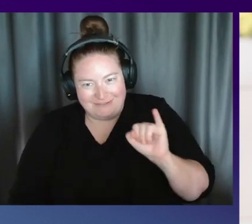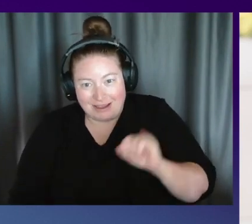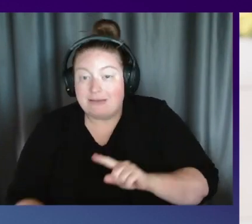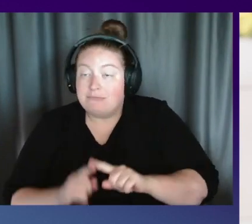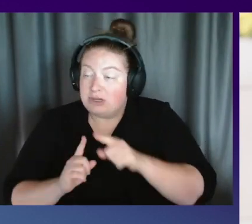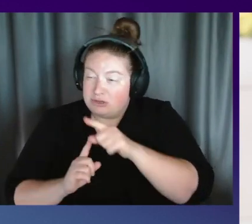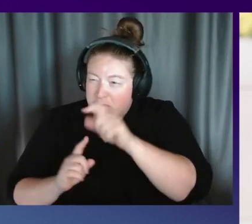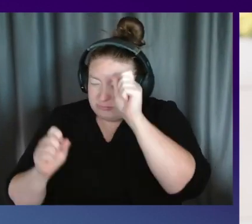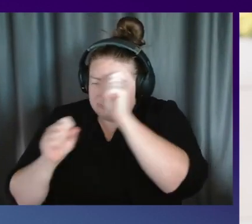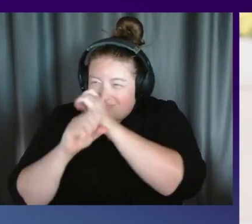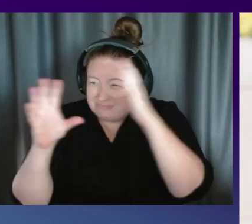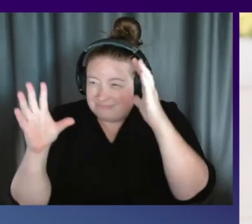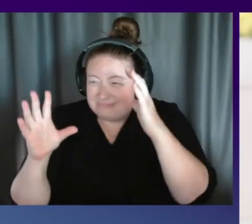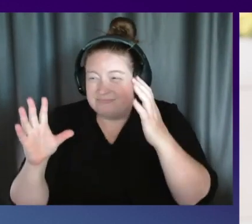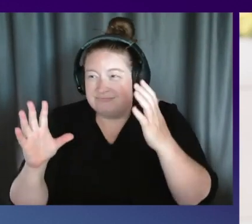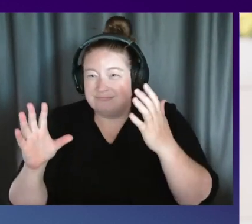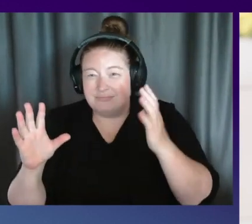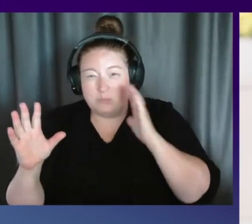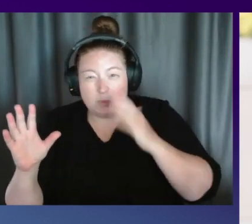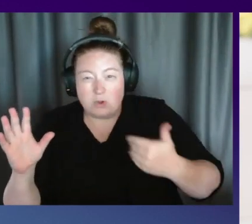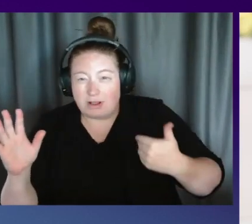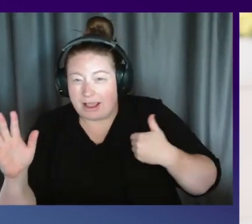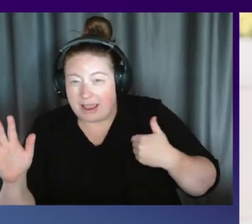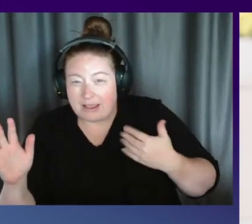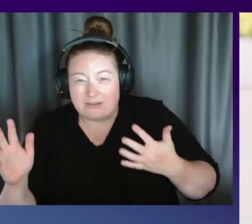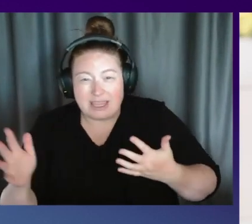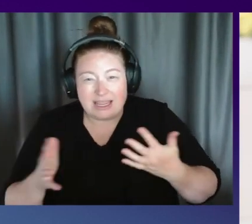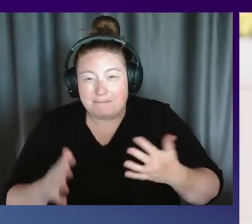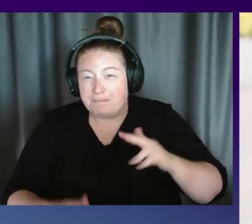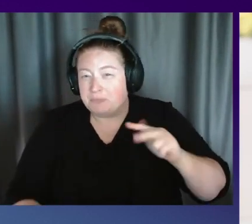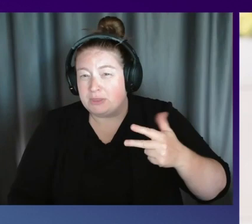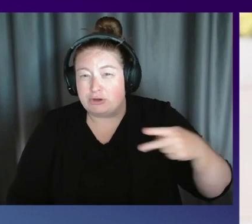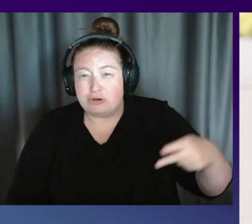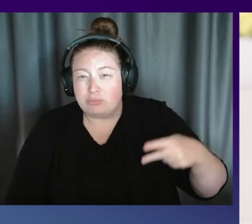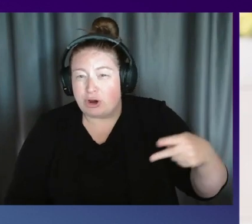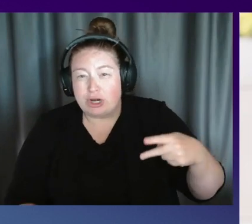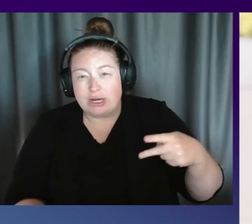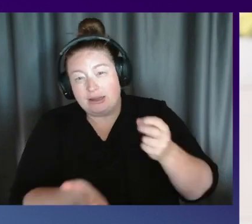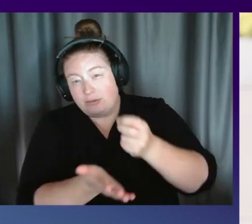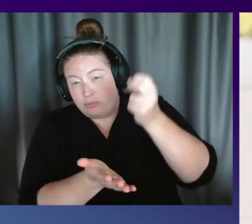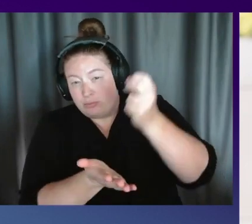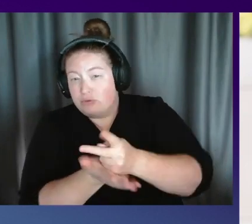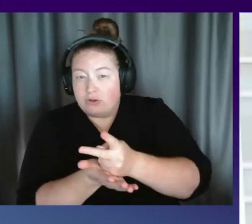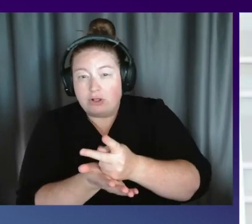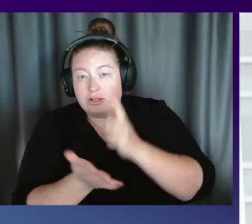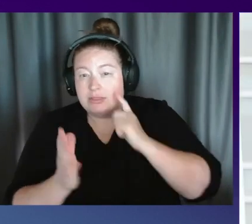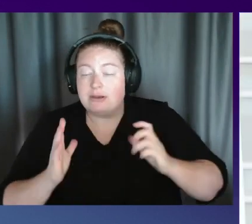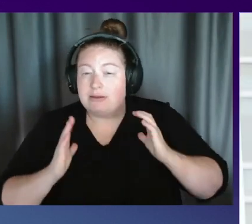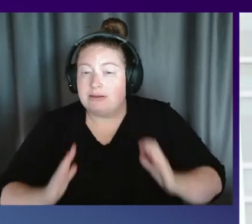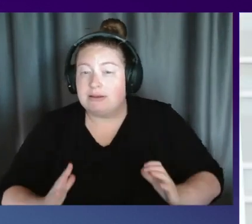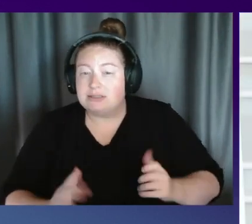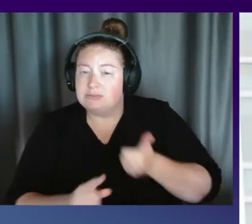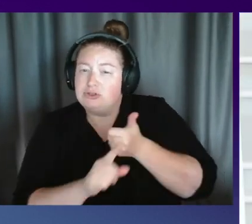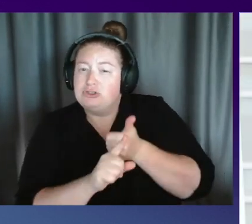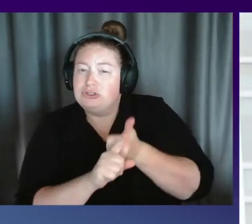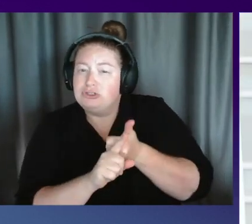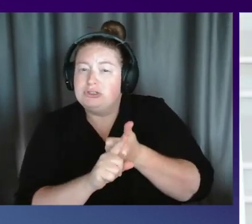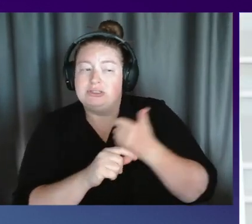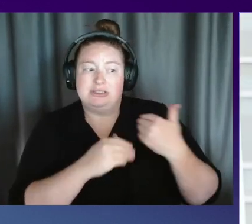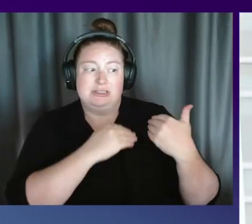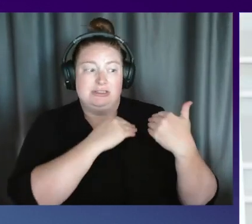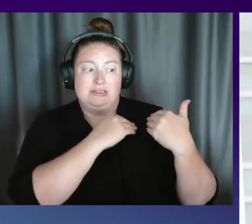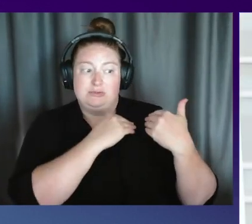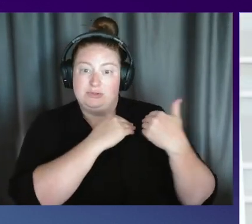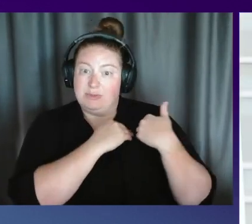a time where there will be a sort of a third-party stamp of approval that a customer is responsibly